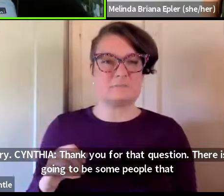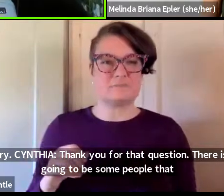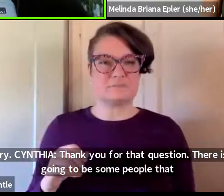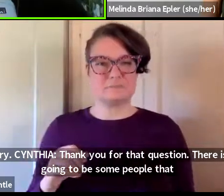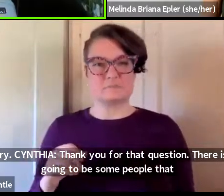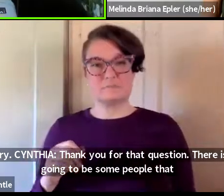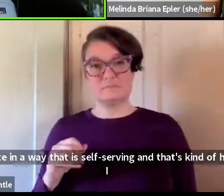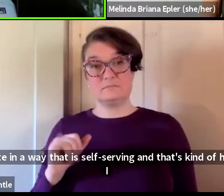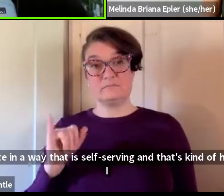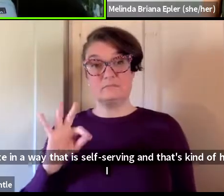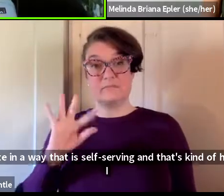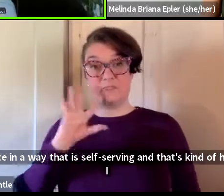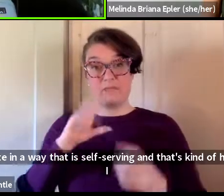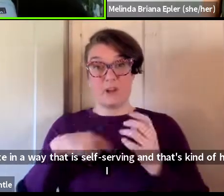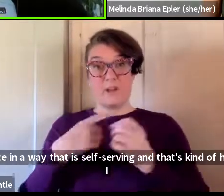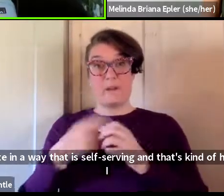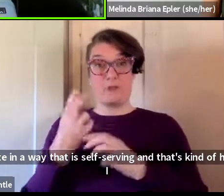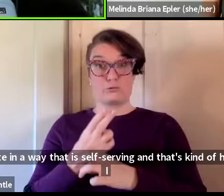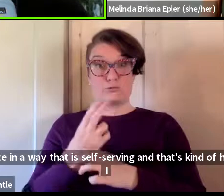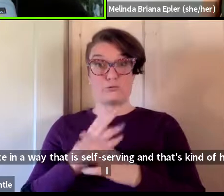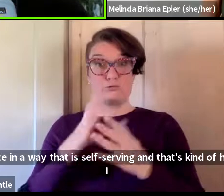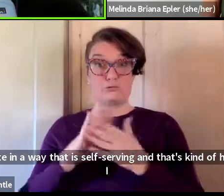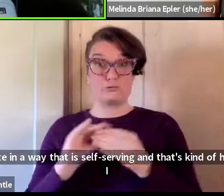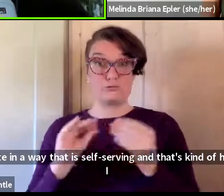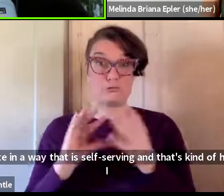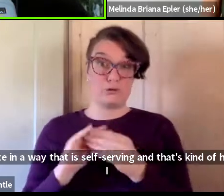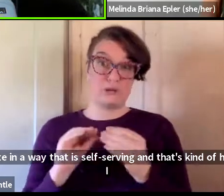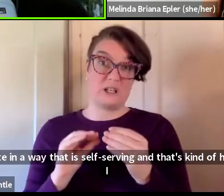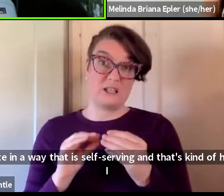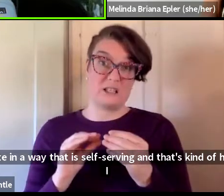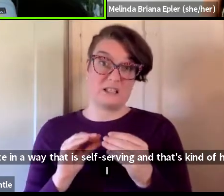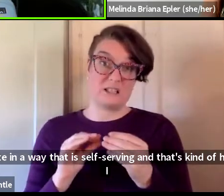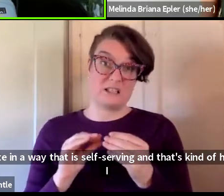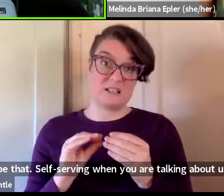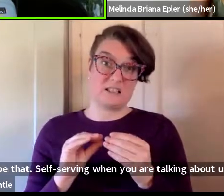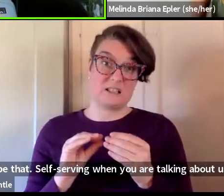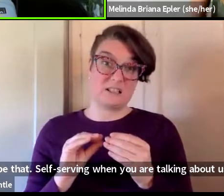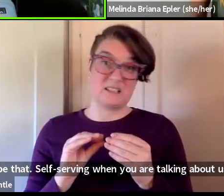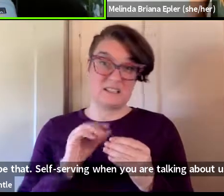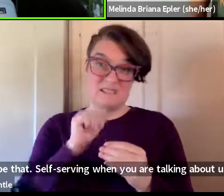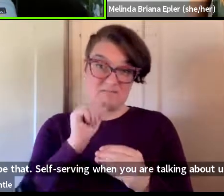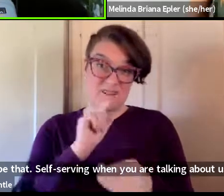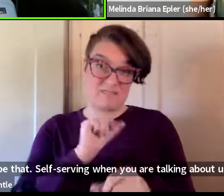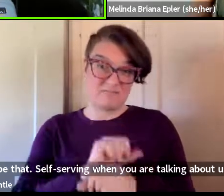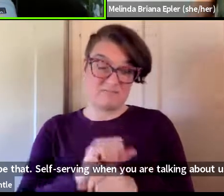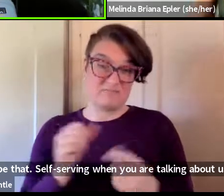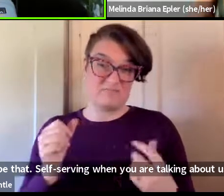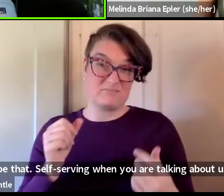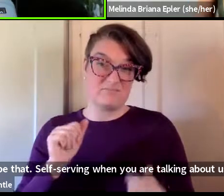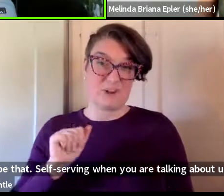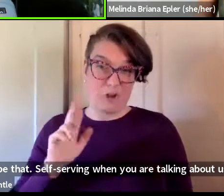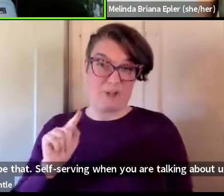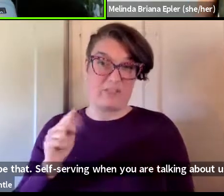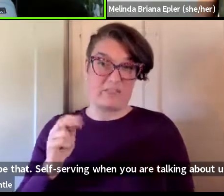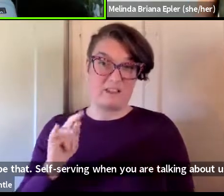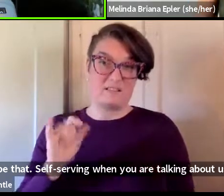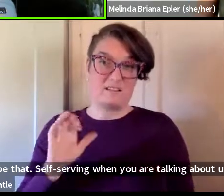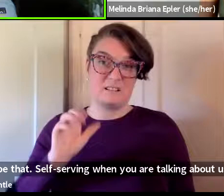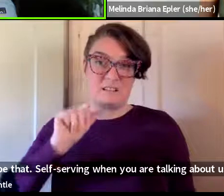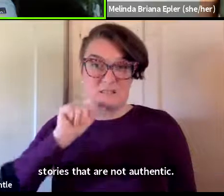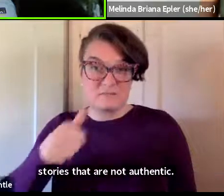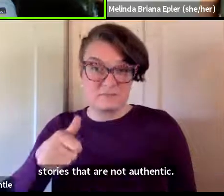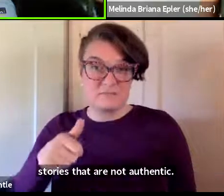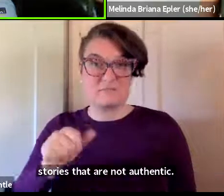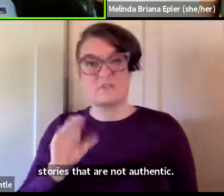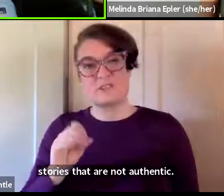talking about using stories that are not authentic. So,